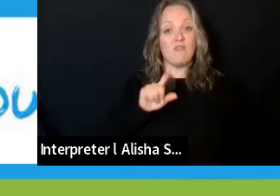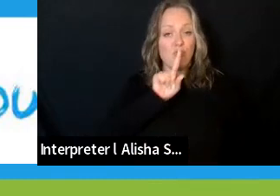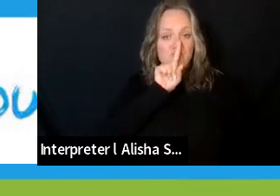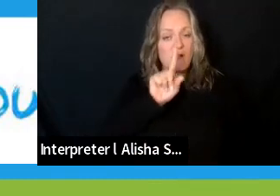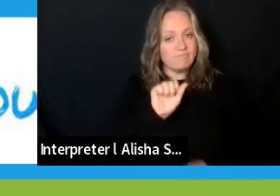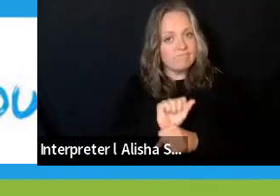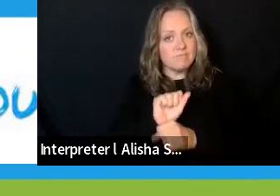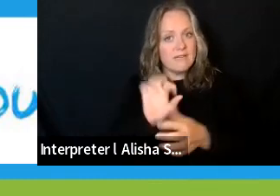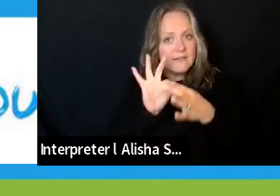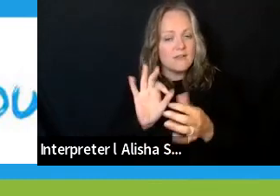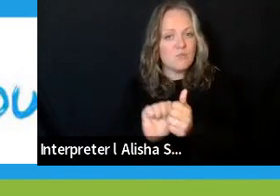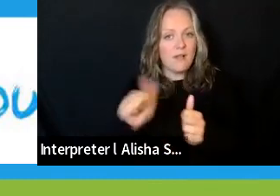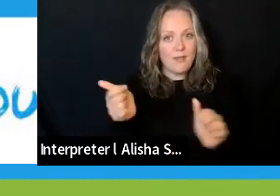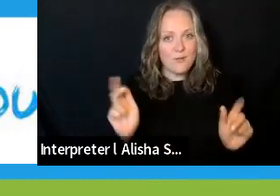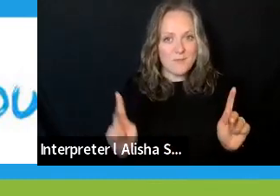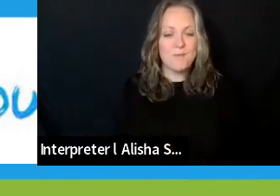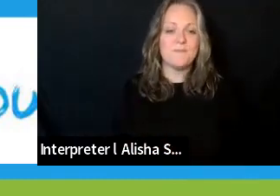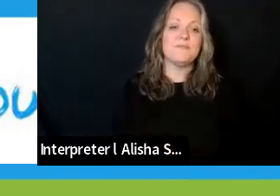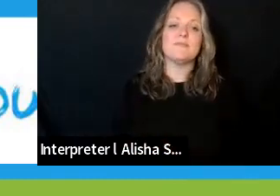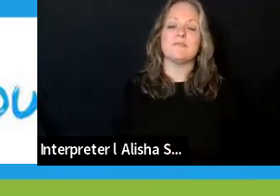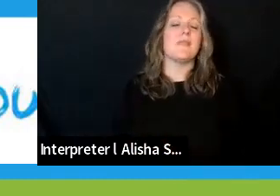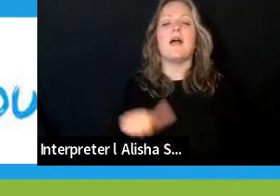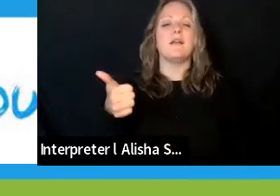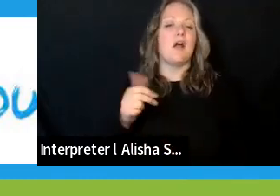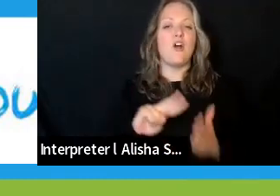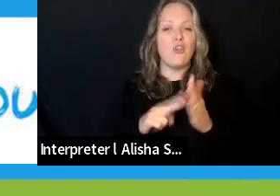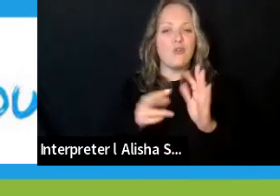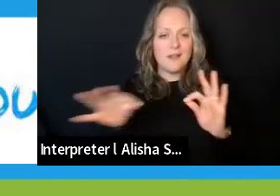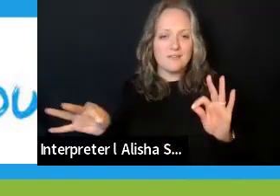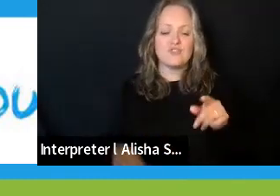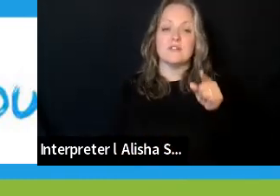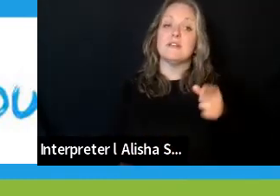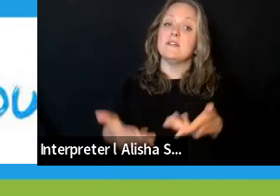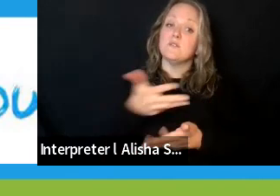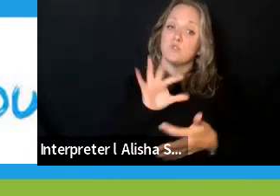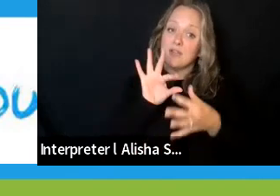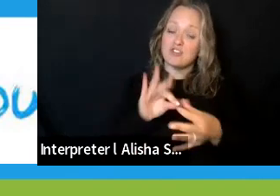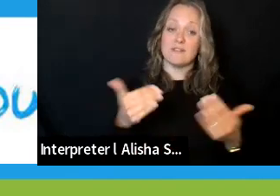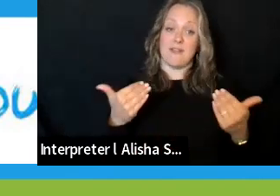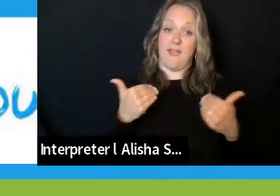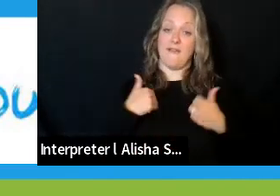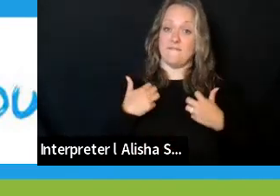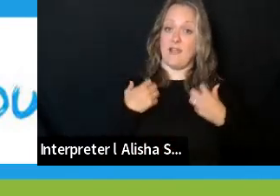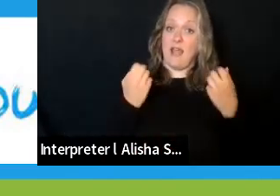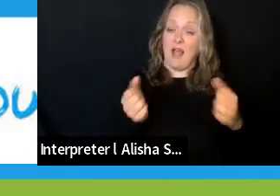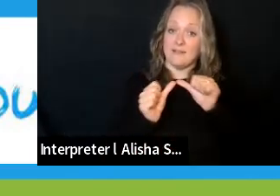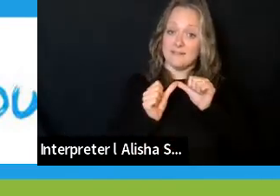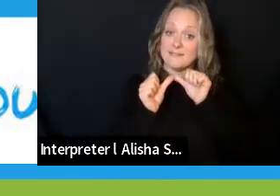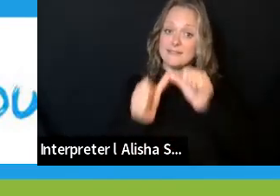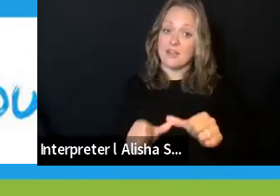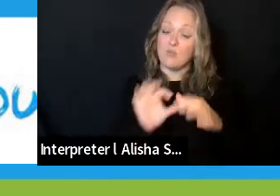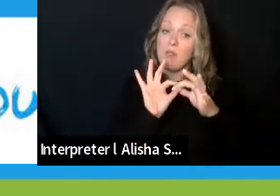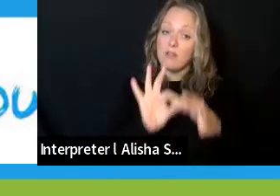others. So another definition for this is social connections is having healthy, sustained relationships